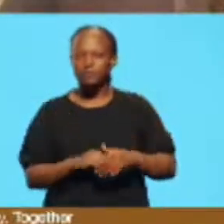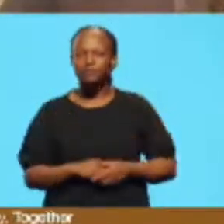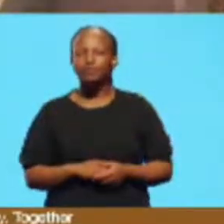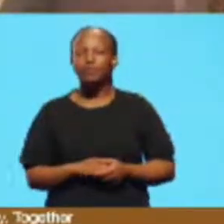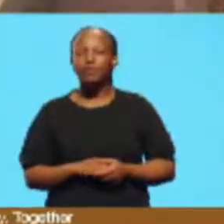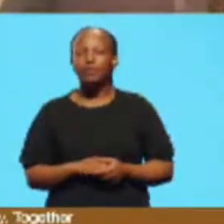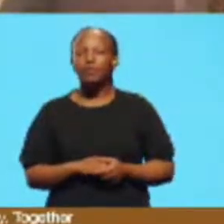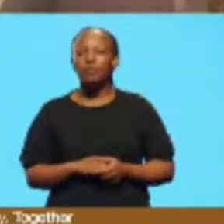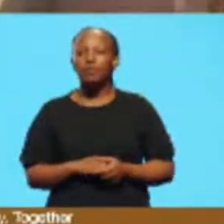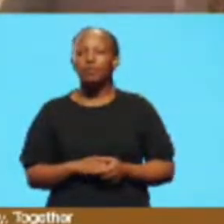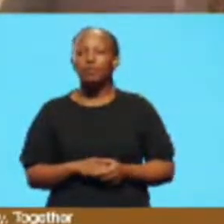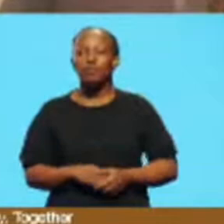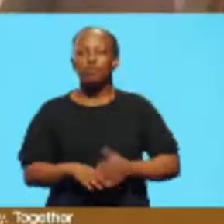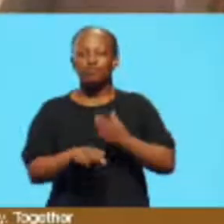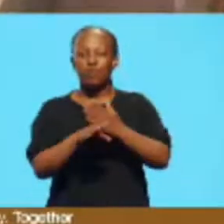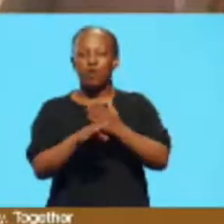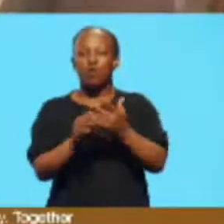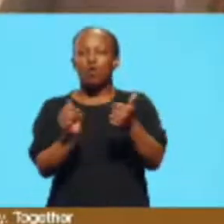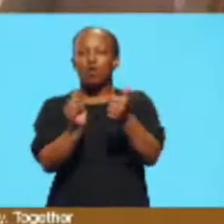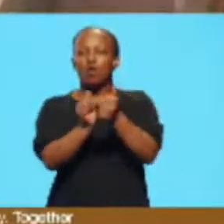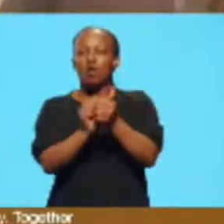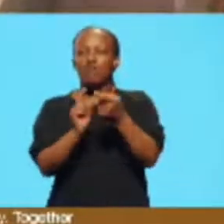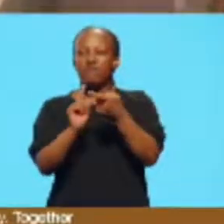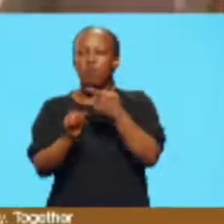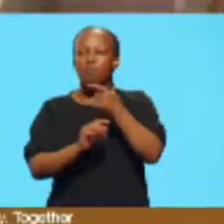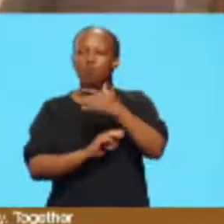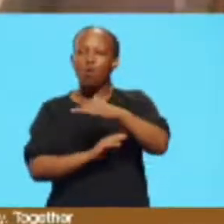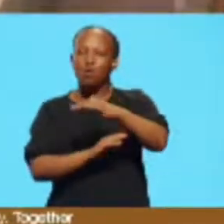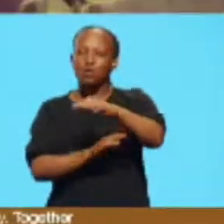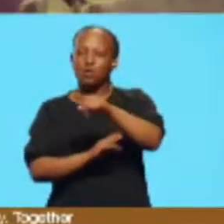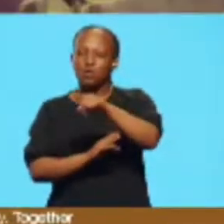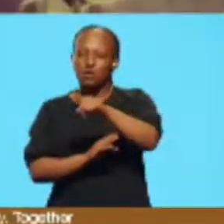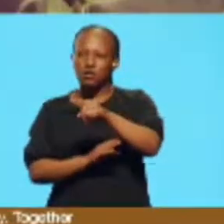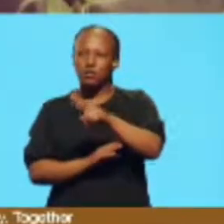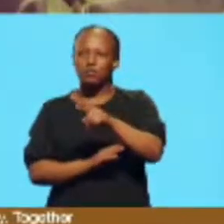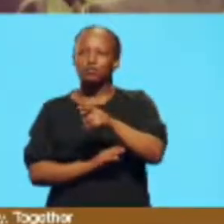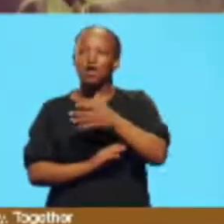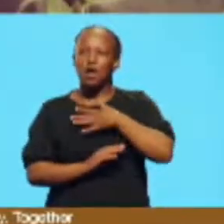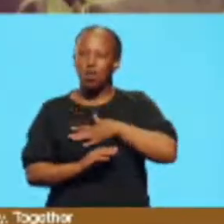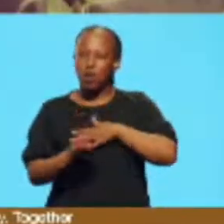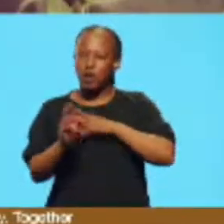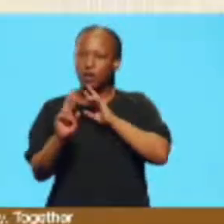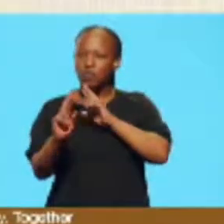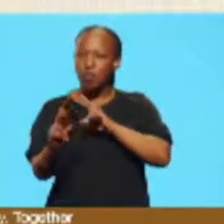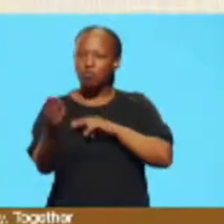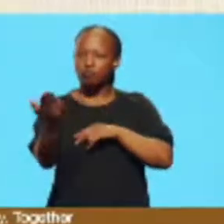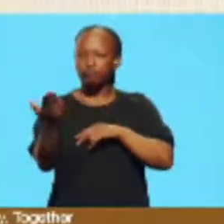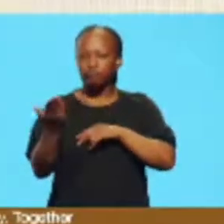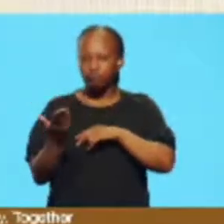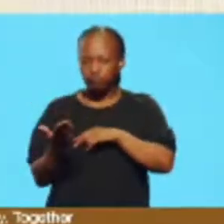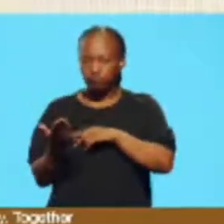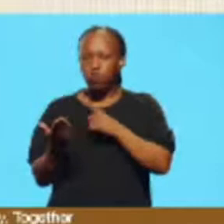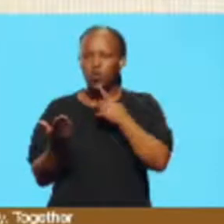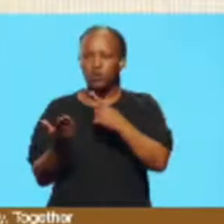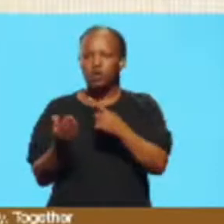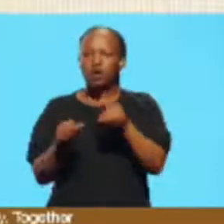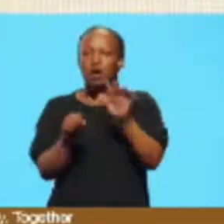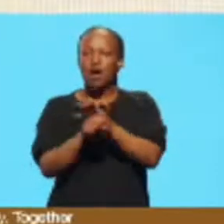colleague from Water, thank you. I would like to have your report as well, because you said it's covered